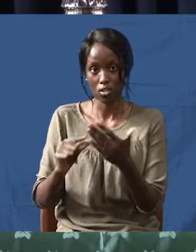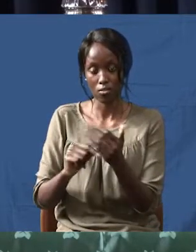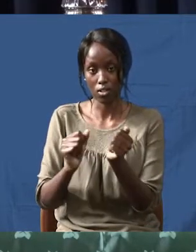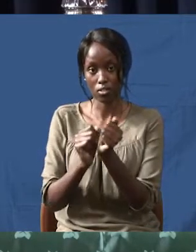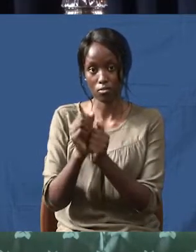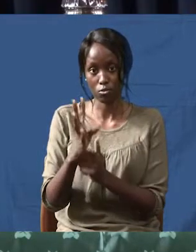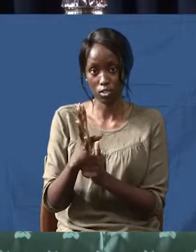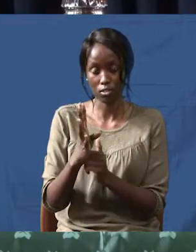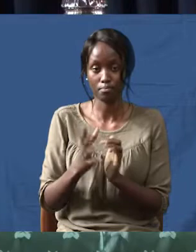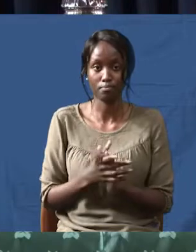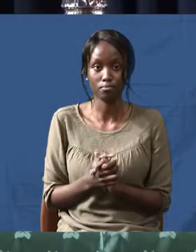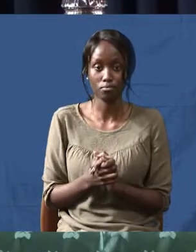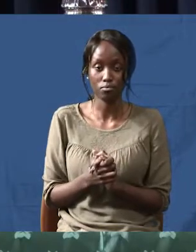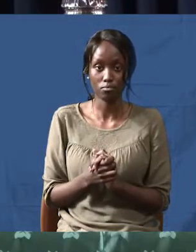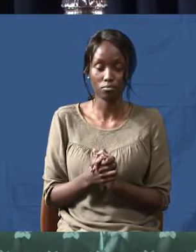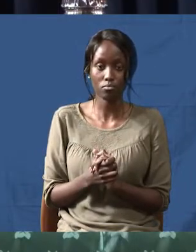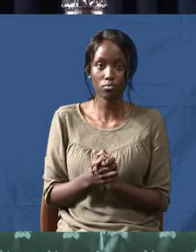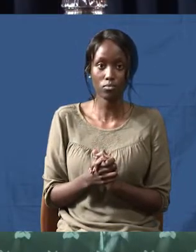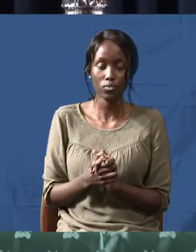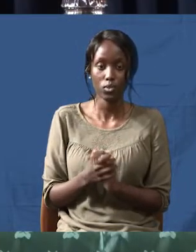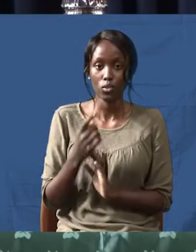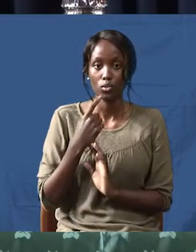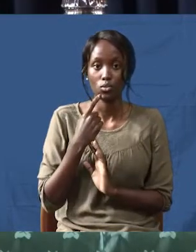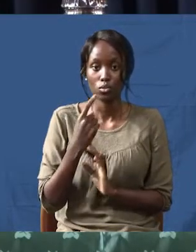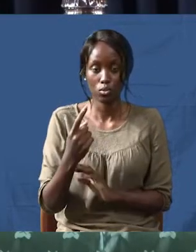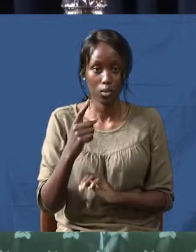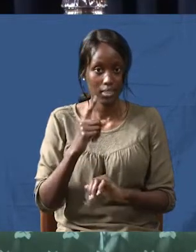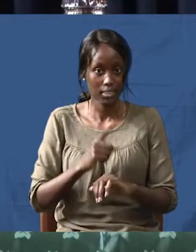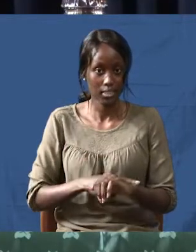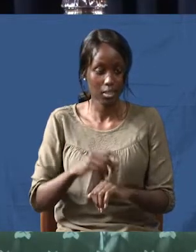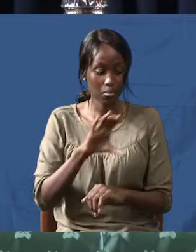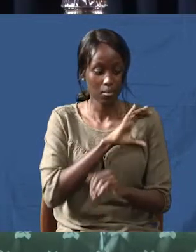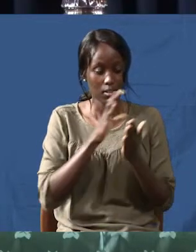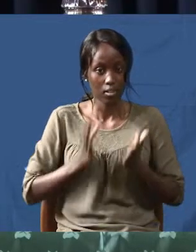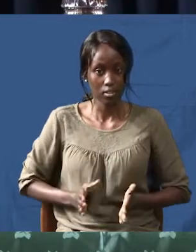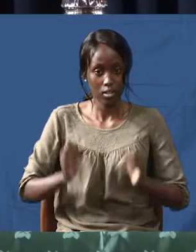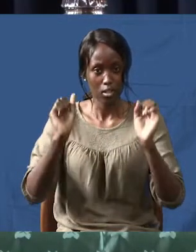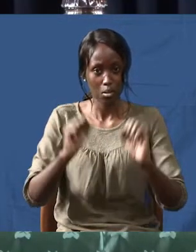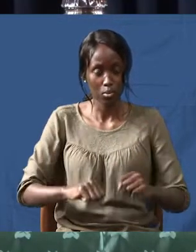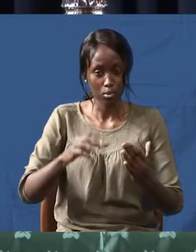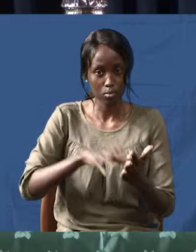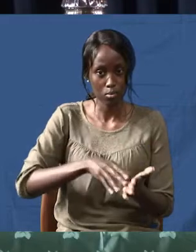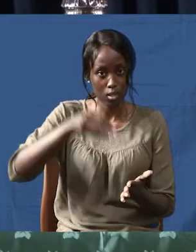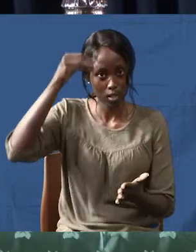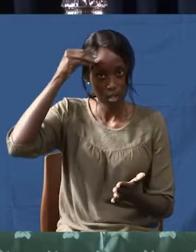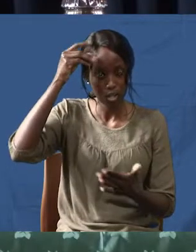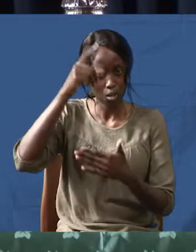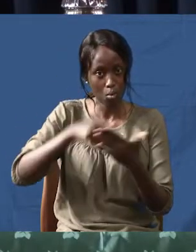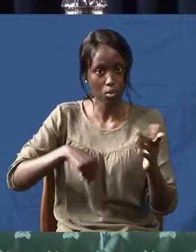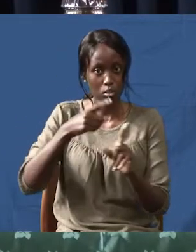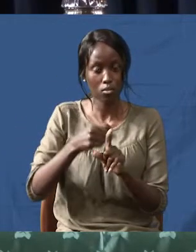14. So what can we as Christians learn from Barnabas?